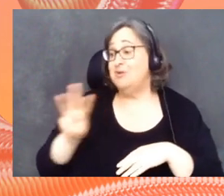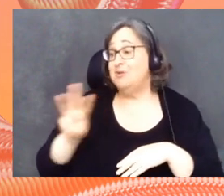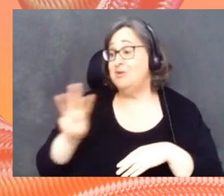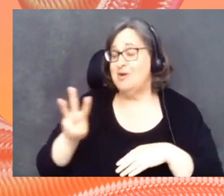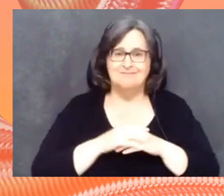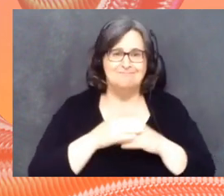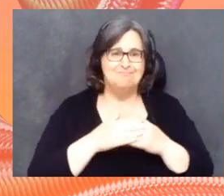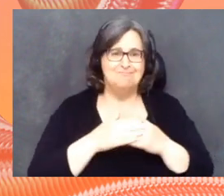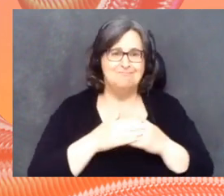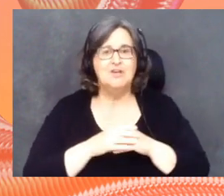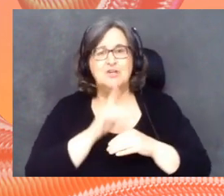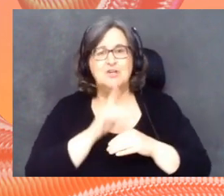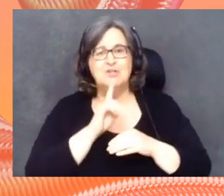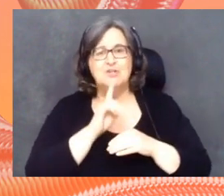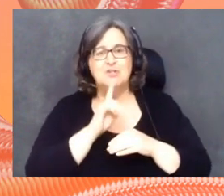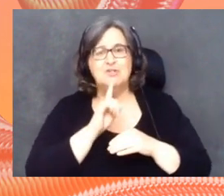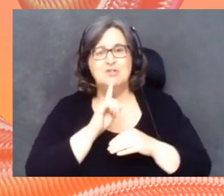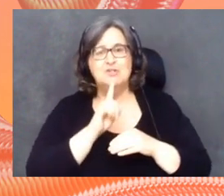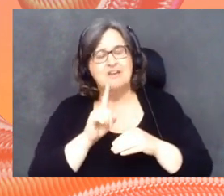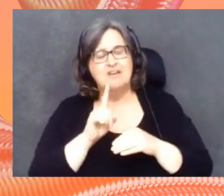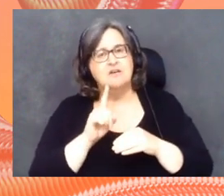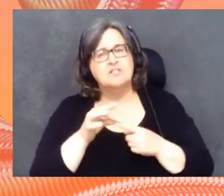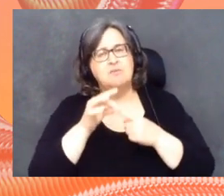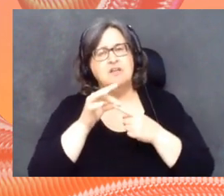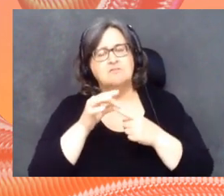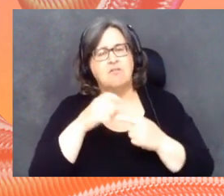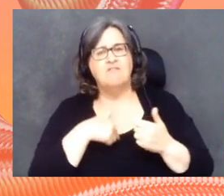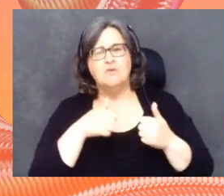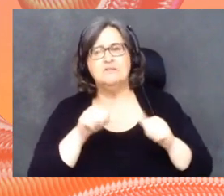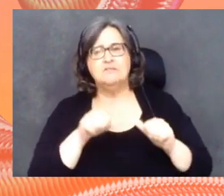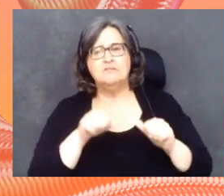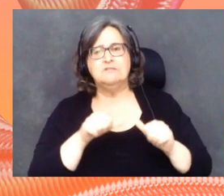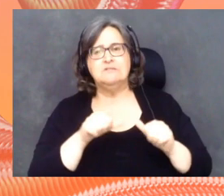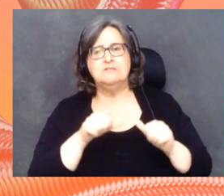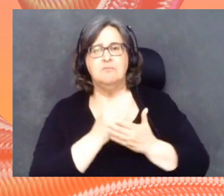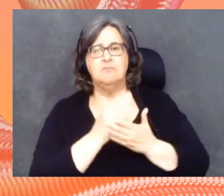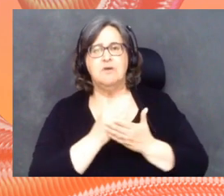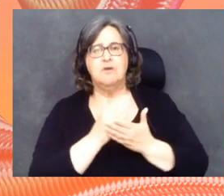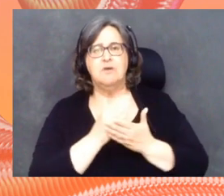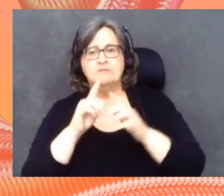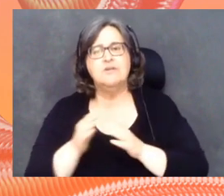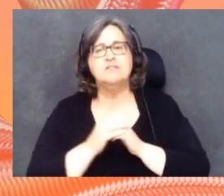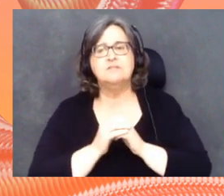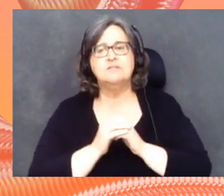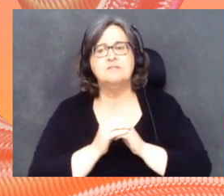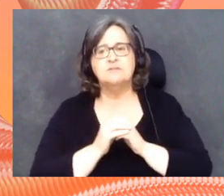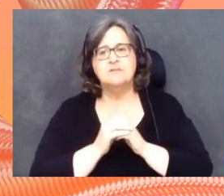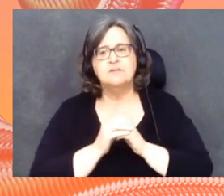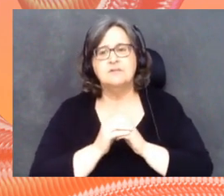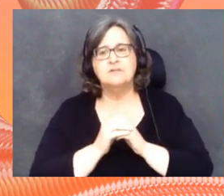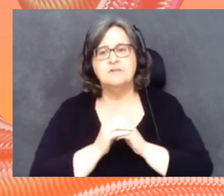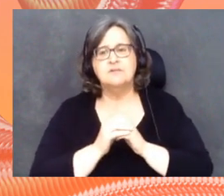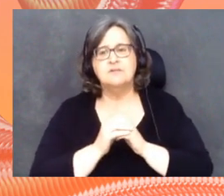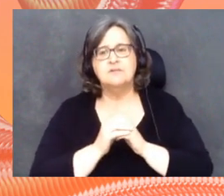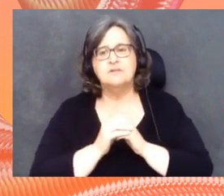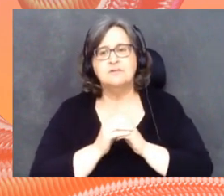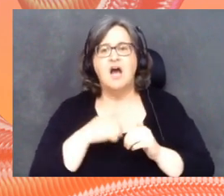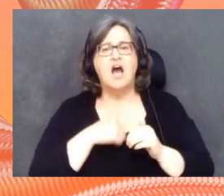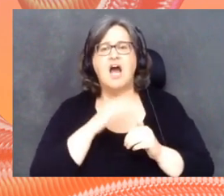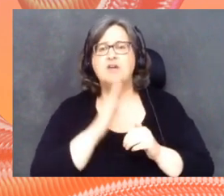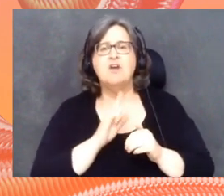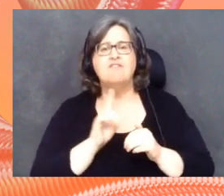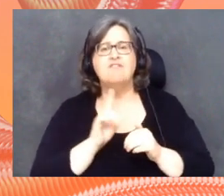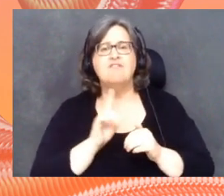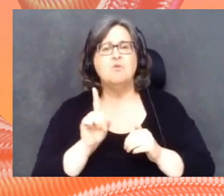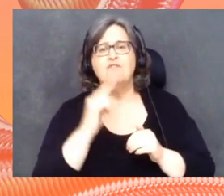It's really special. Like, I feel like I've denied parts of it in various ways, and I never move alone now. I feel like one of my